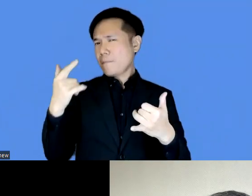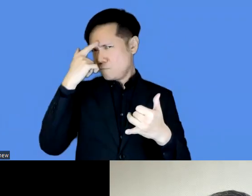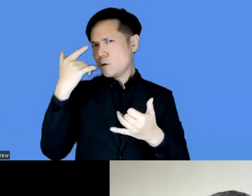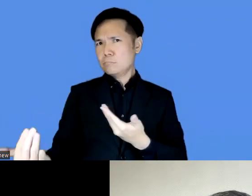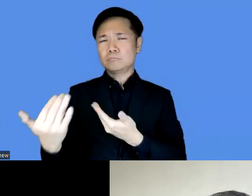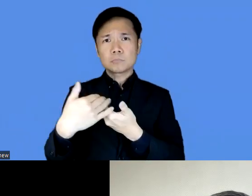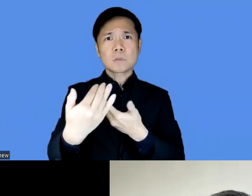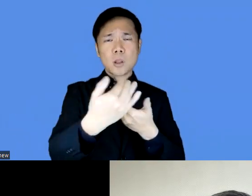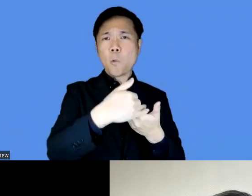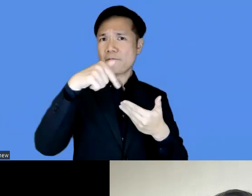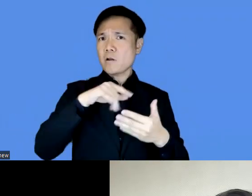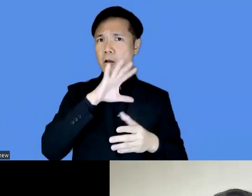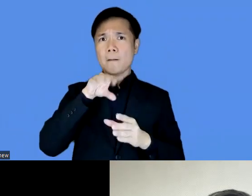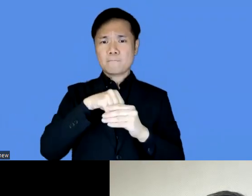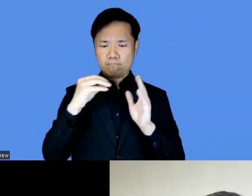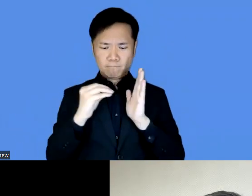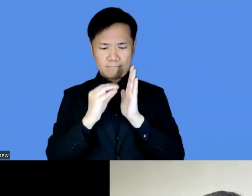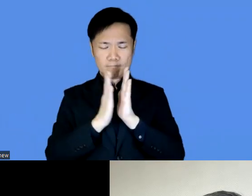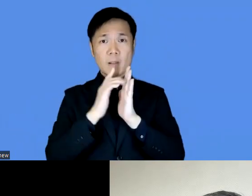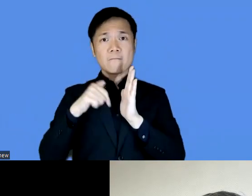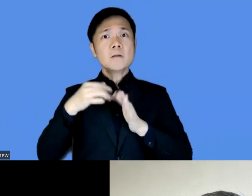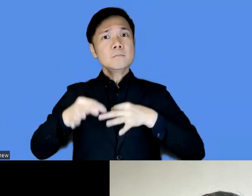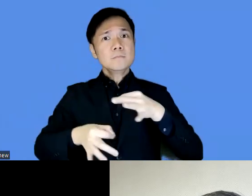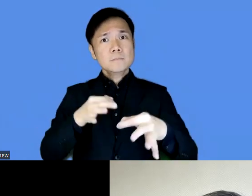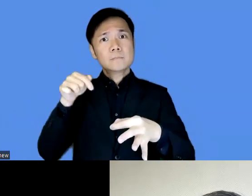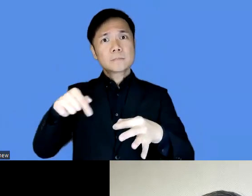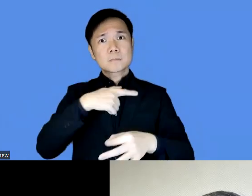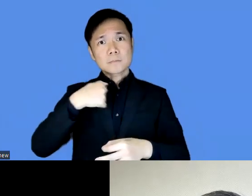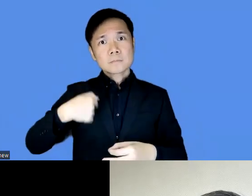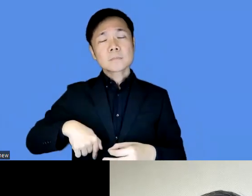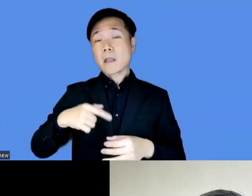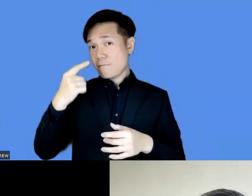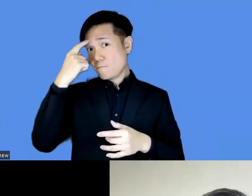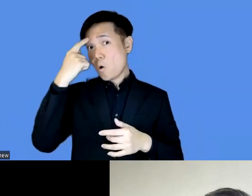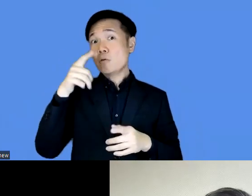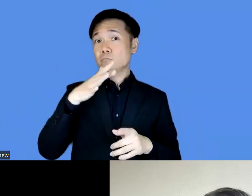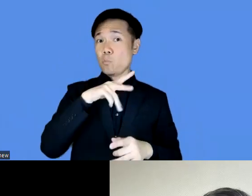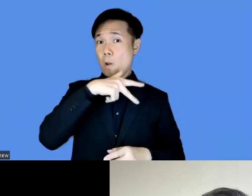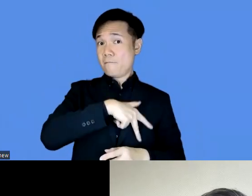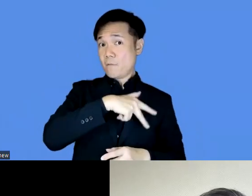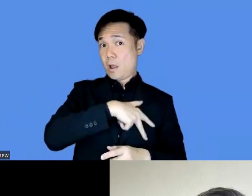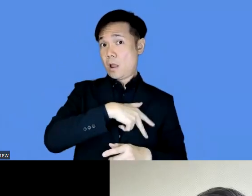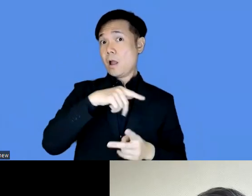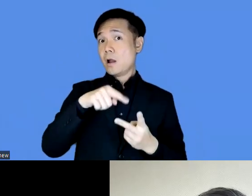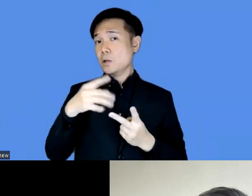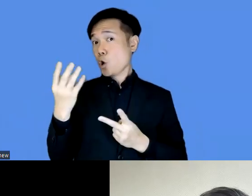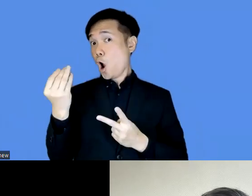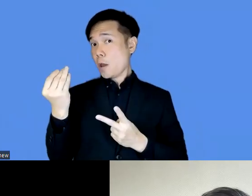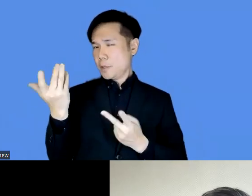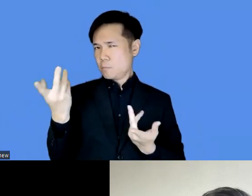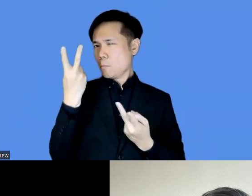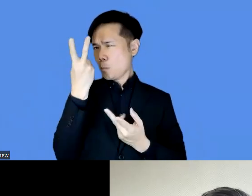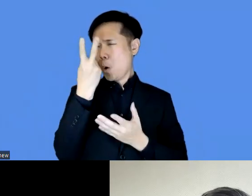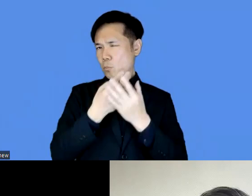of the national strategy, both at economic side as well as the social welfare side. As a result, we have to take